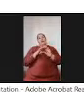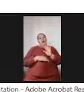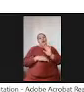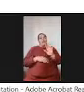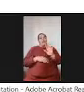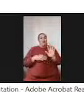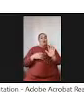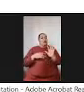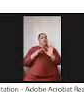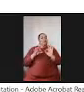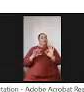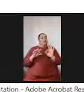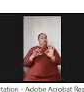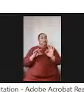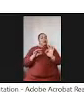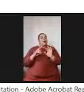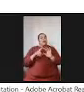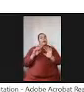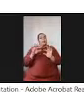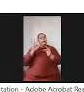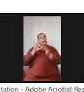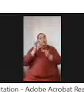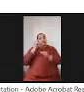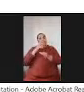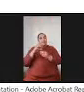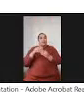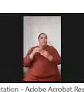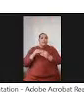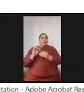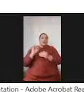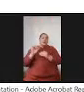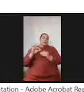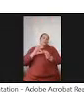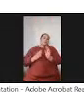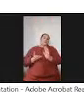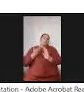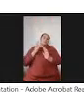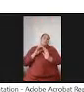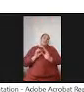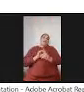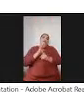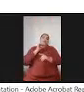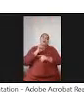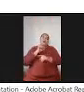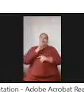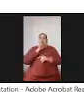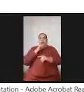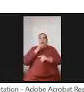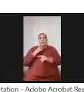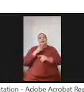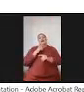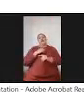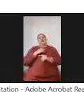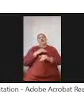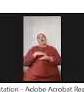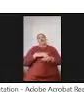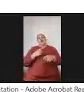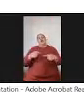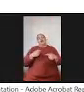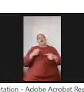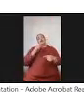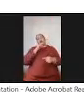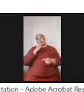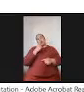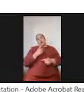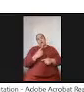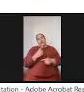track on there, but just specific to note on there that obviously the member salary increases only came into effect in August, hence the slow expenditure in quarter 1. However, we